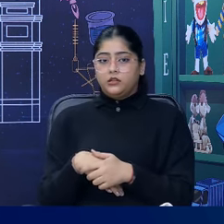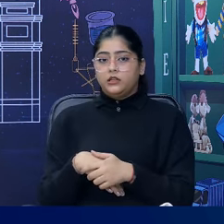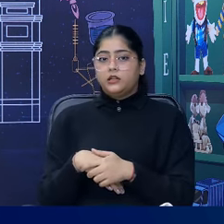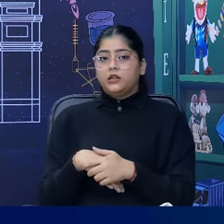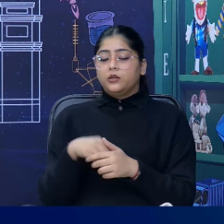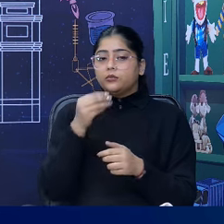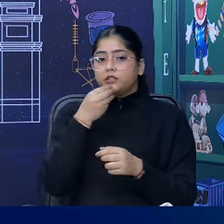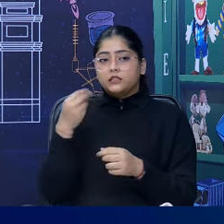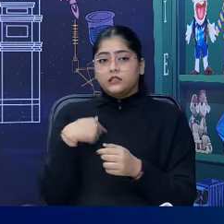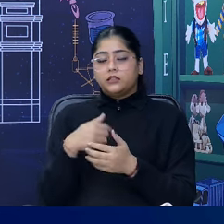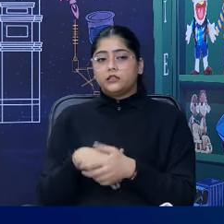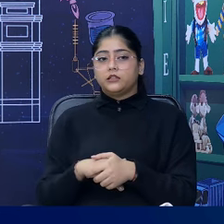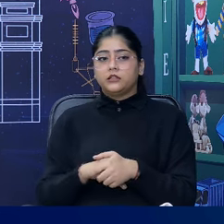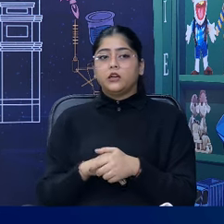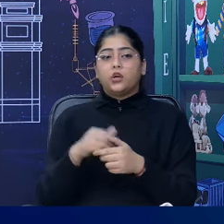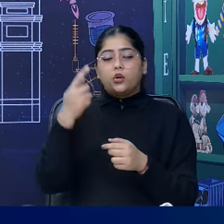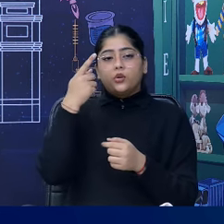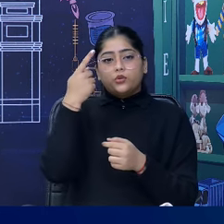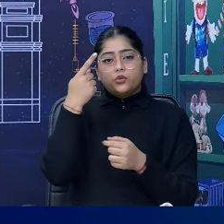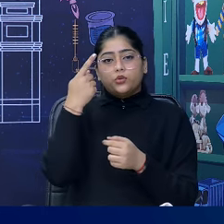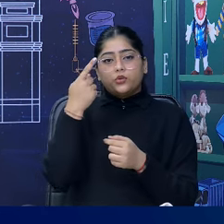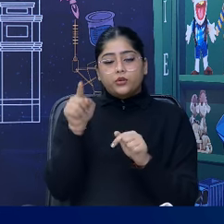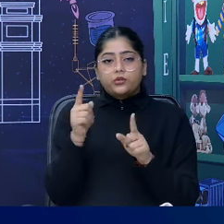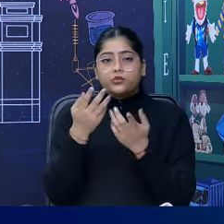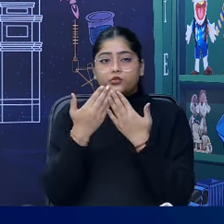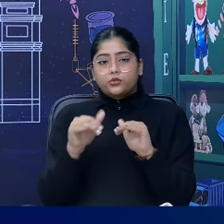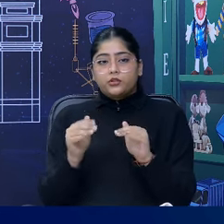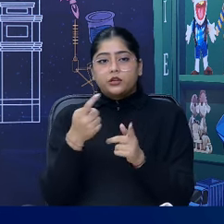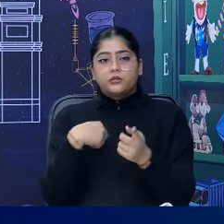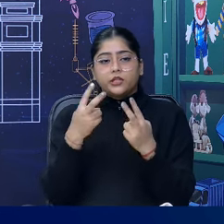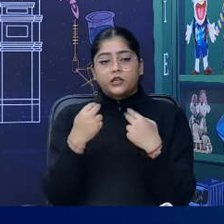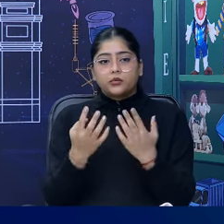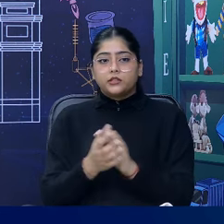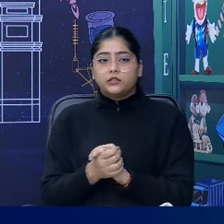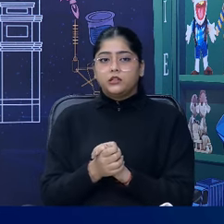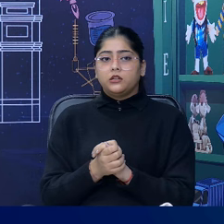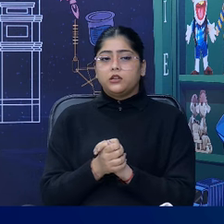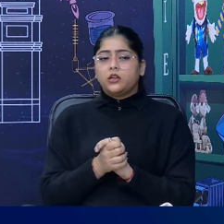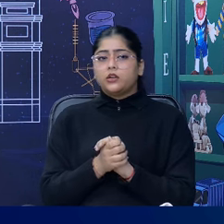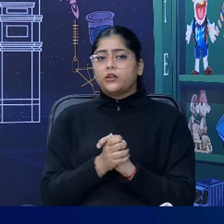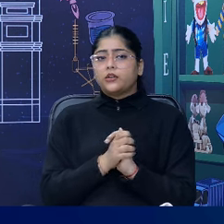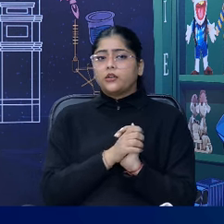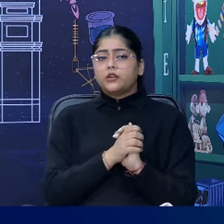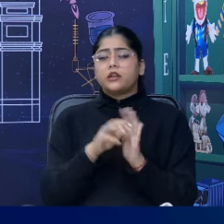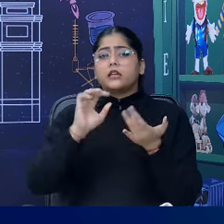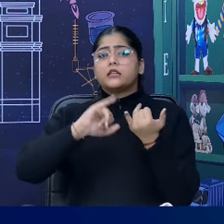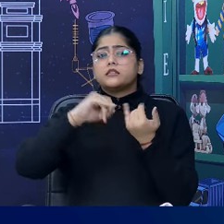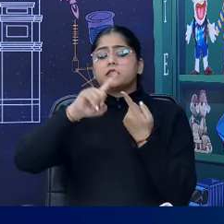Ma'am, please. Yeah. So children, you can just see the homework. Which of the following are